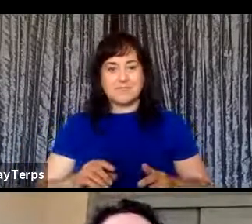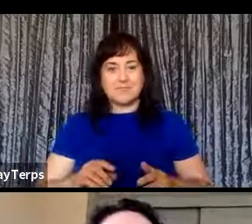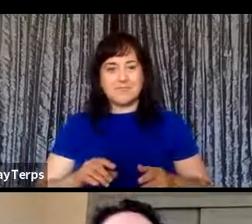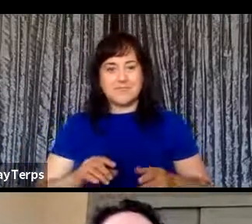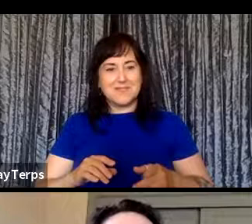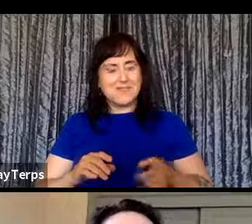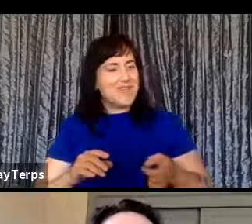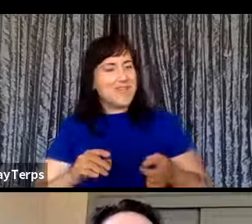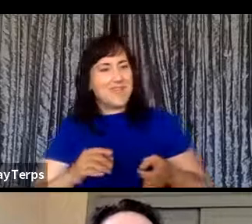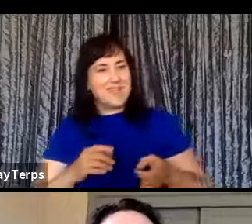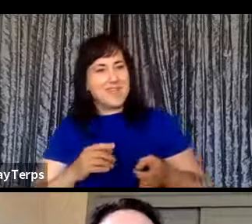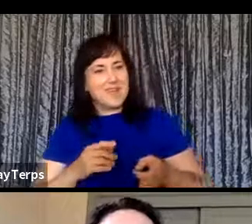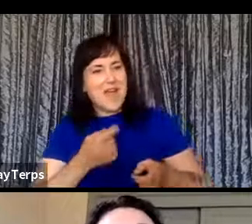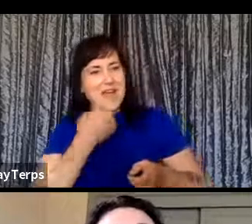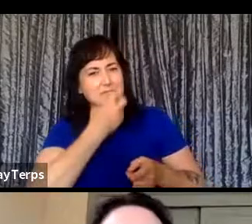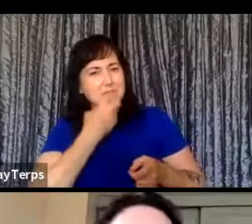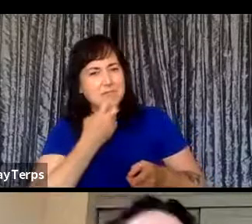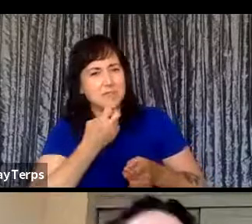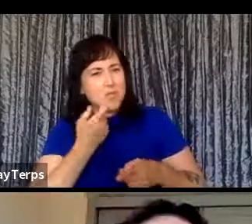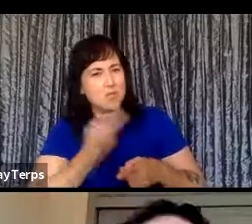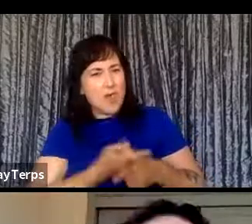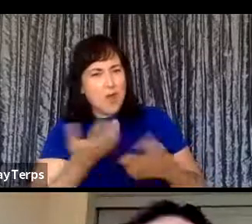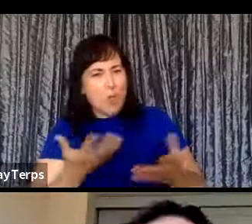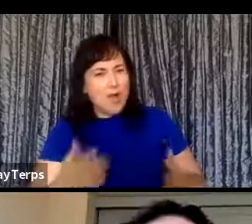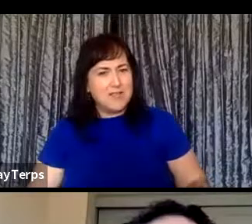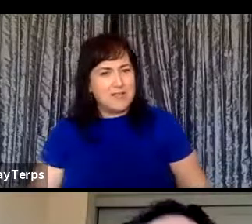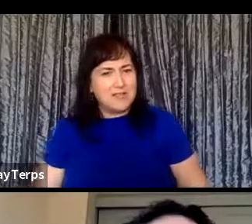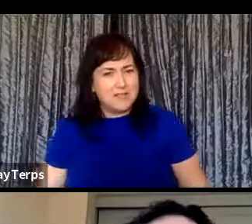what did I pronounce right, Siobhan?